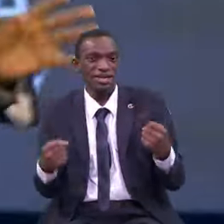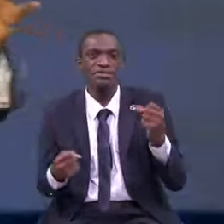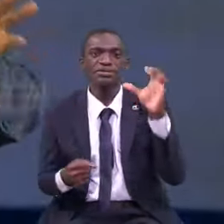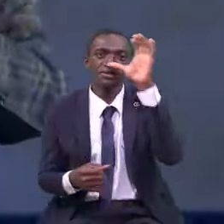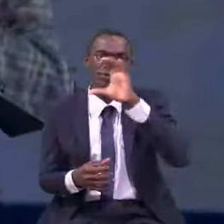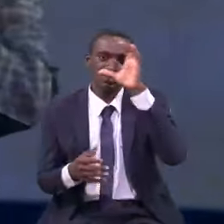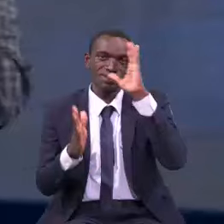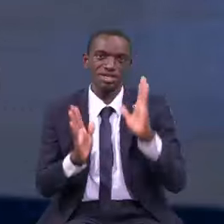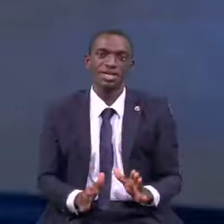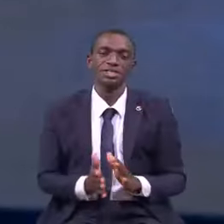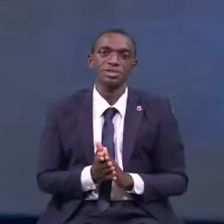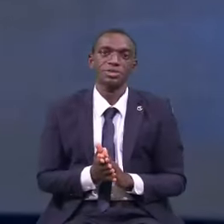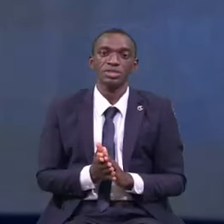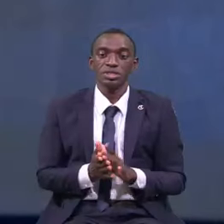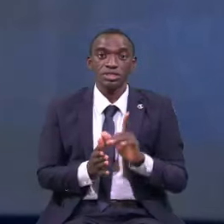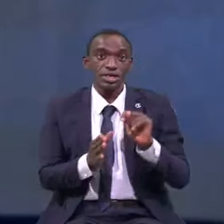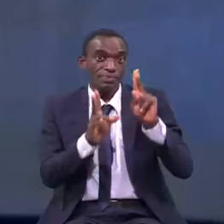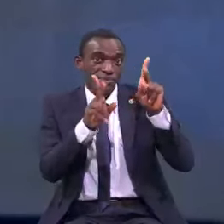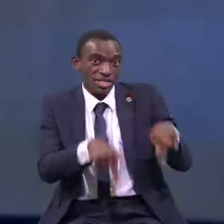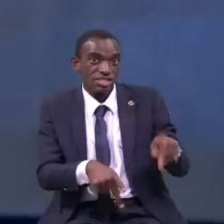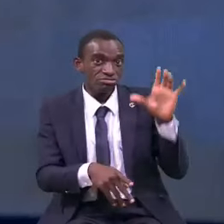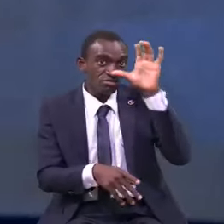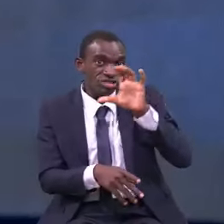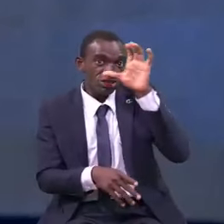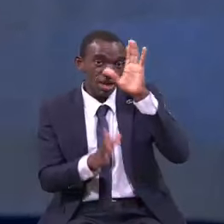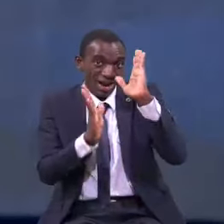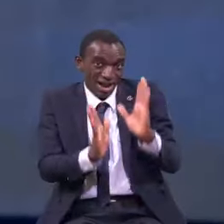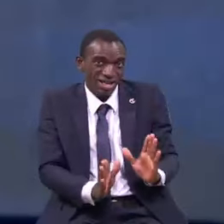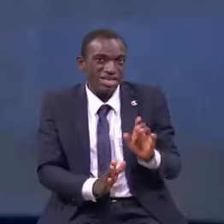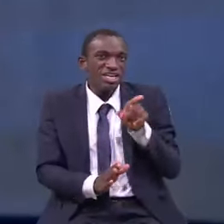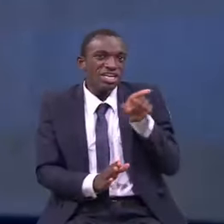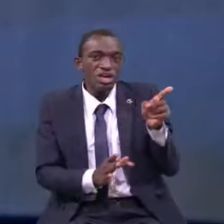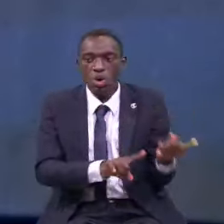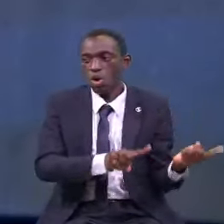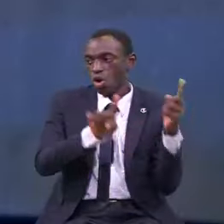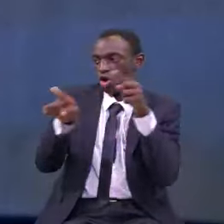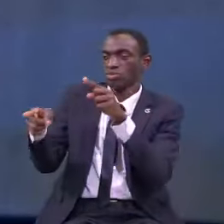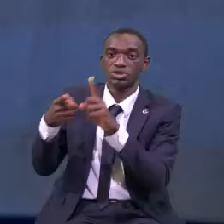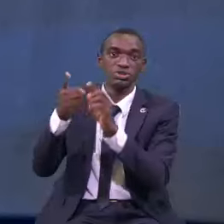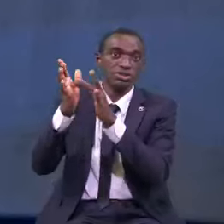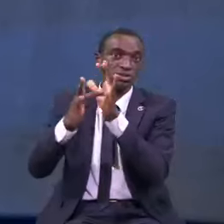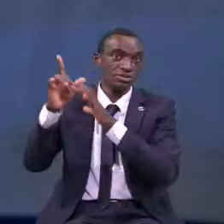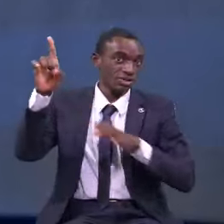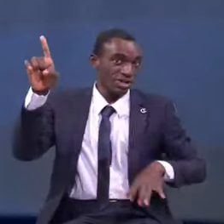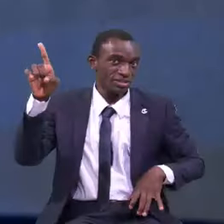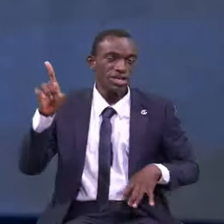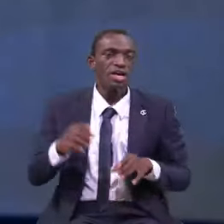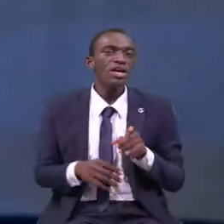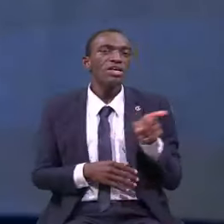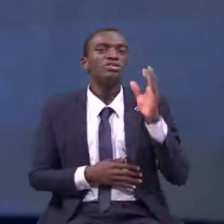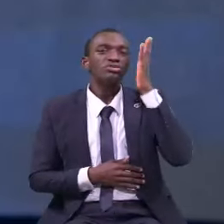The seekers who come to the Lord, they know by natural means they